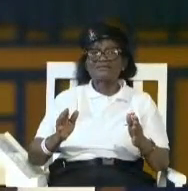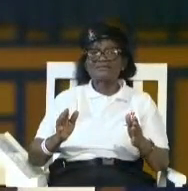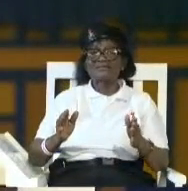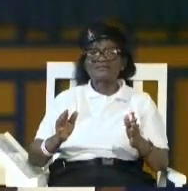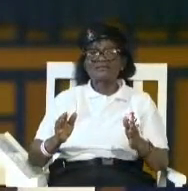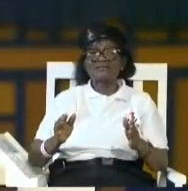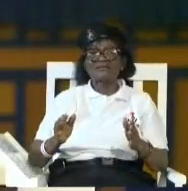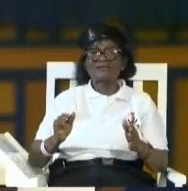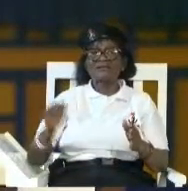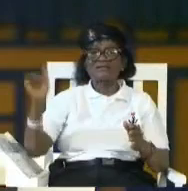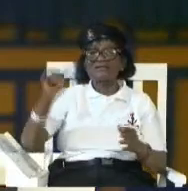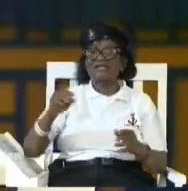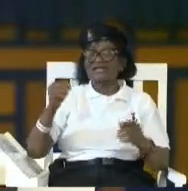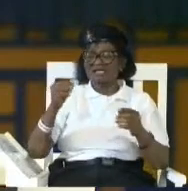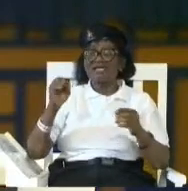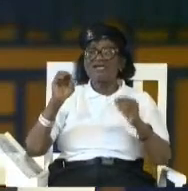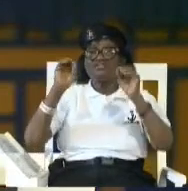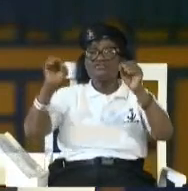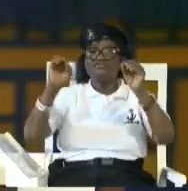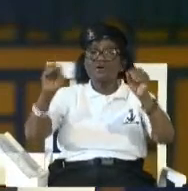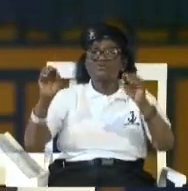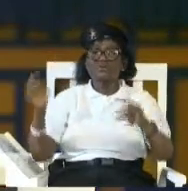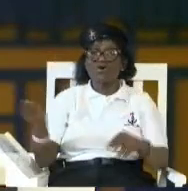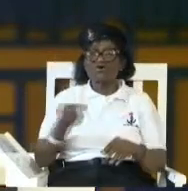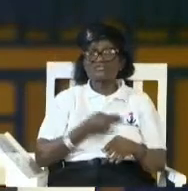they taught us